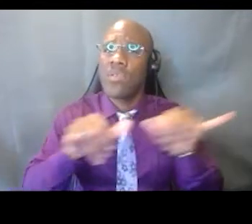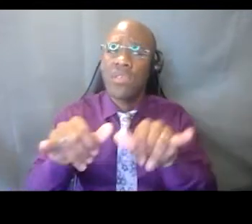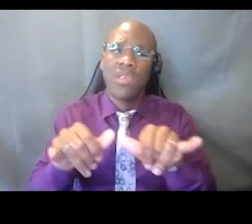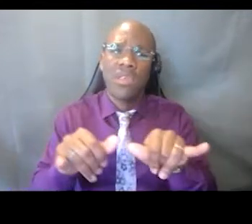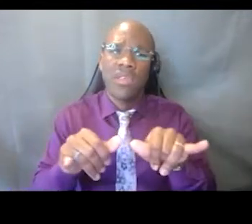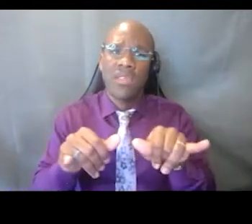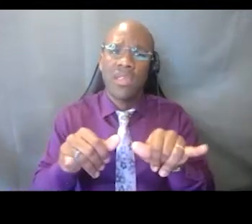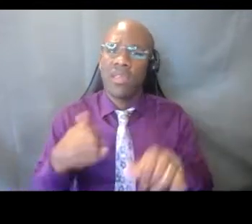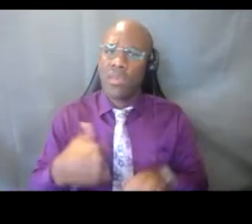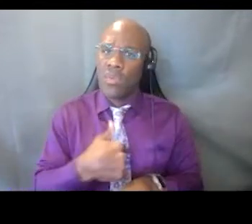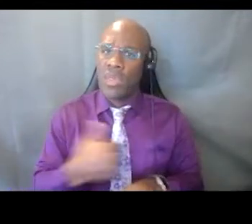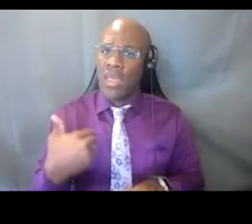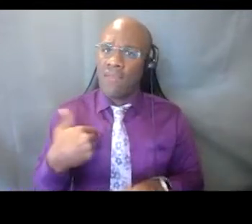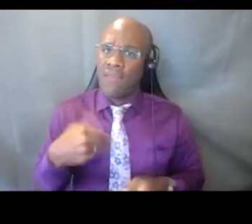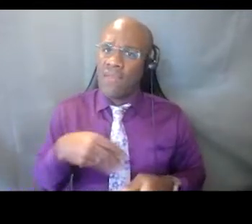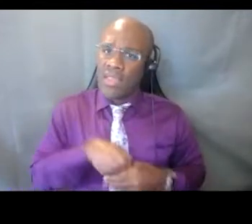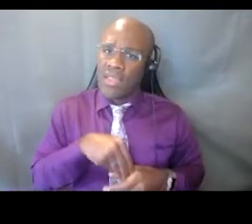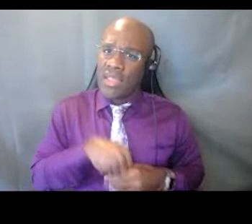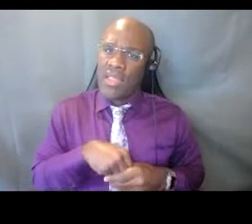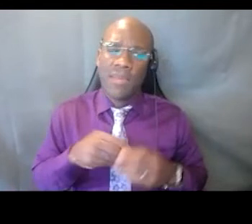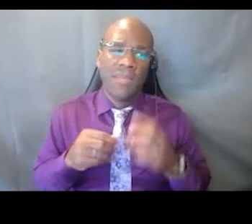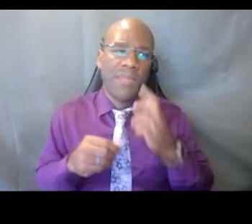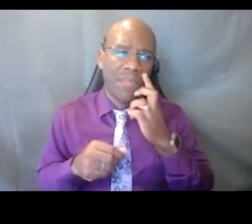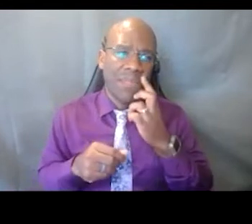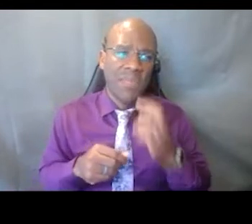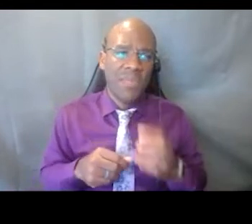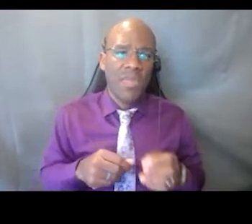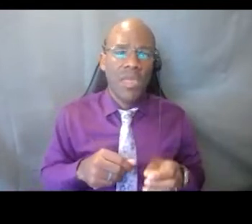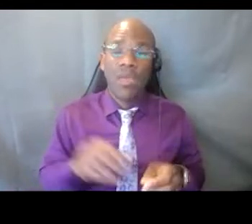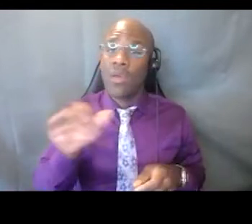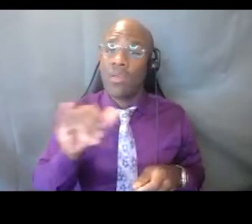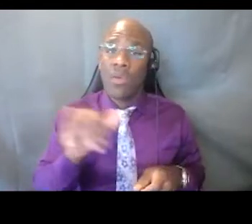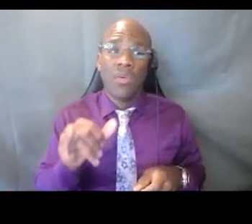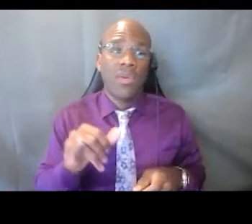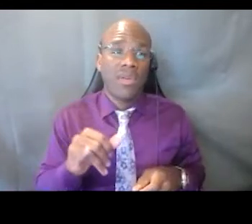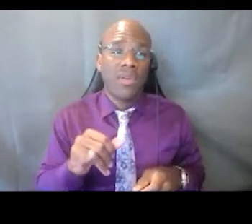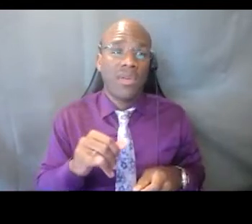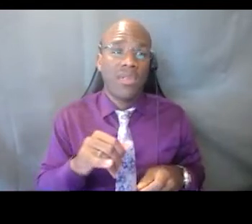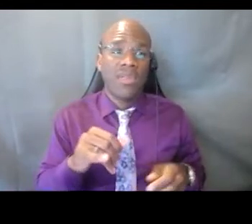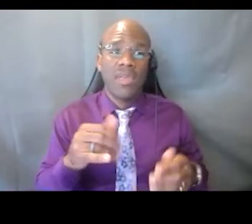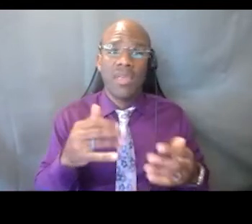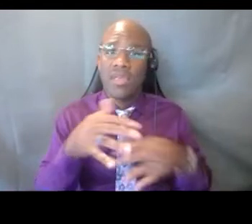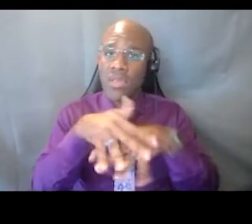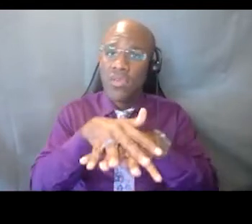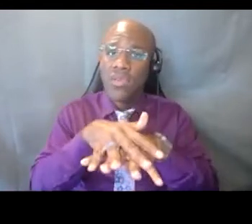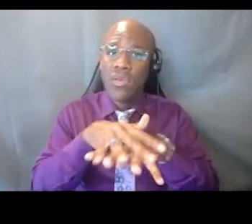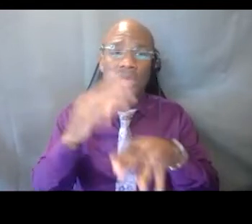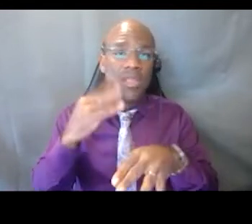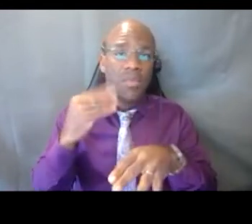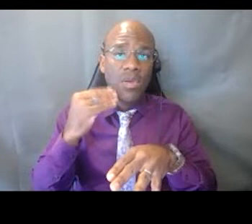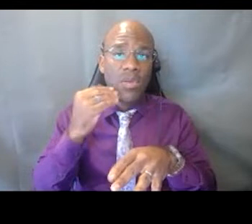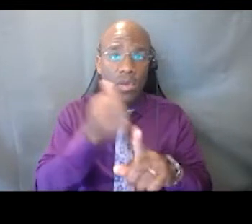held, and how, as a result of her intersectional experience of being a Black